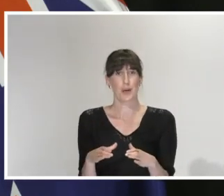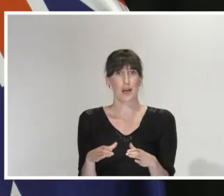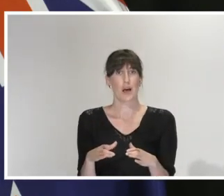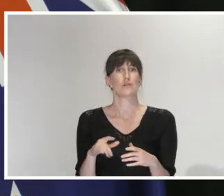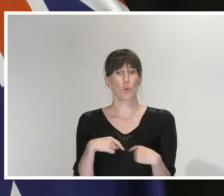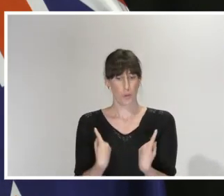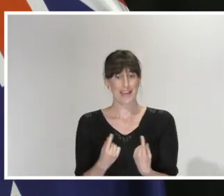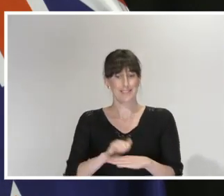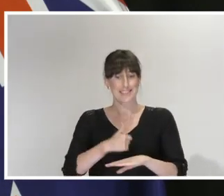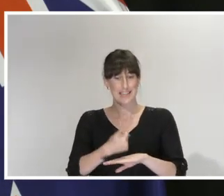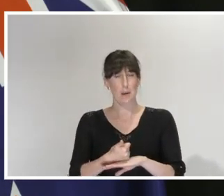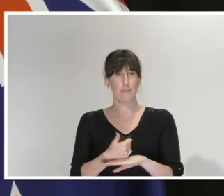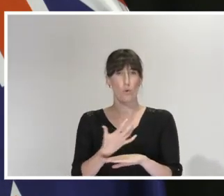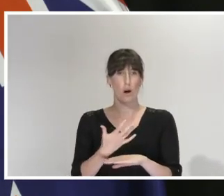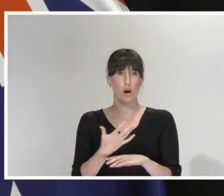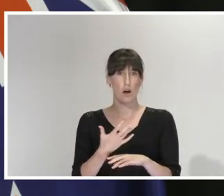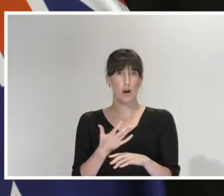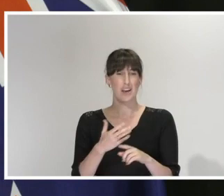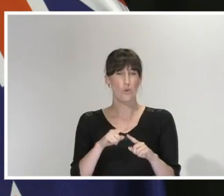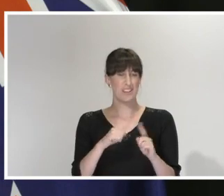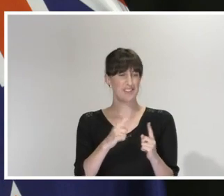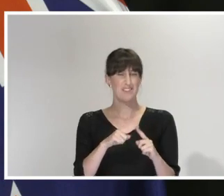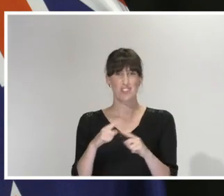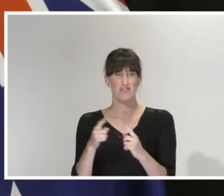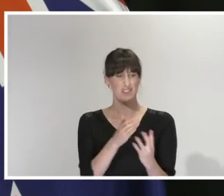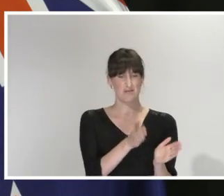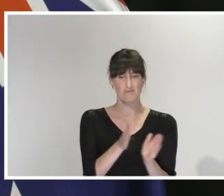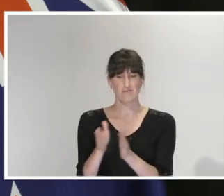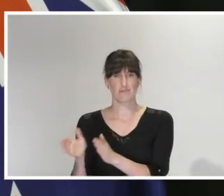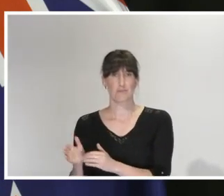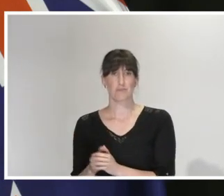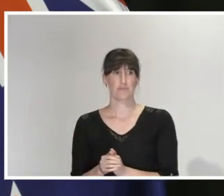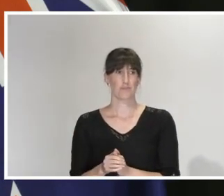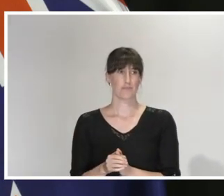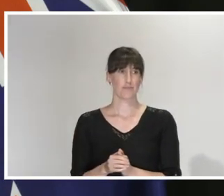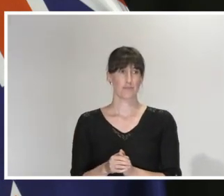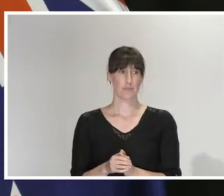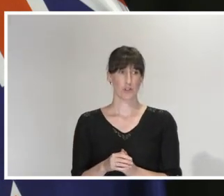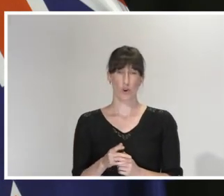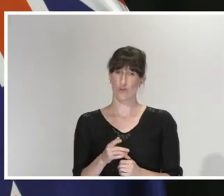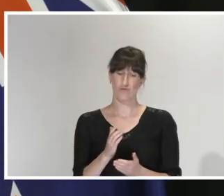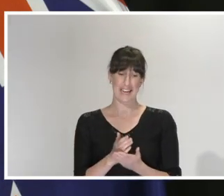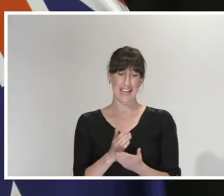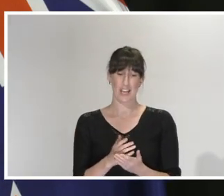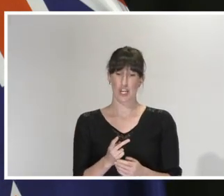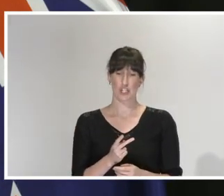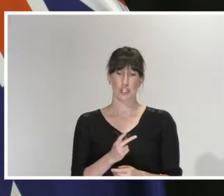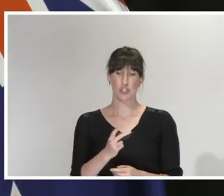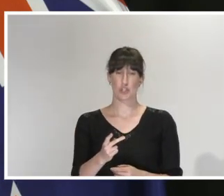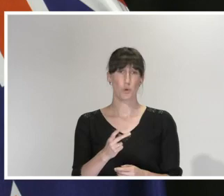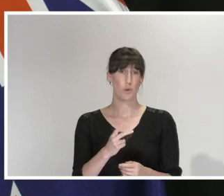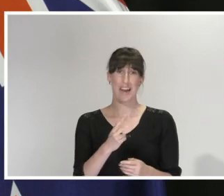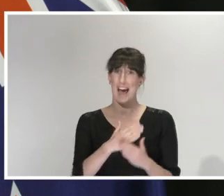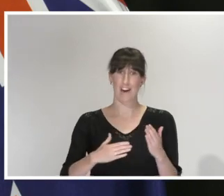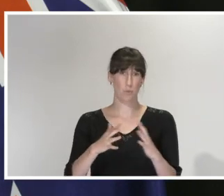different scenarios if we need to use them, but we're still a couple of, we're longer than 2 weeks away from having to deal with that and answer